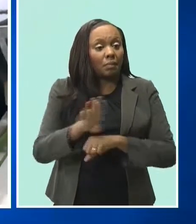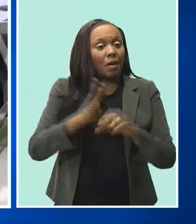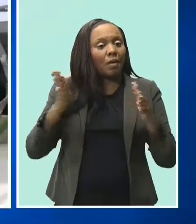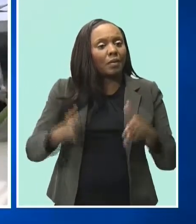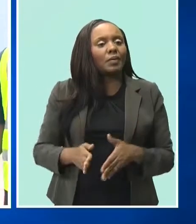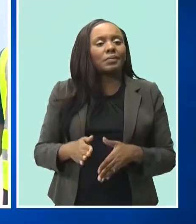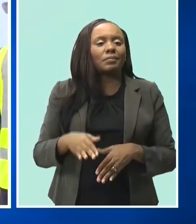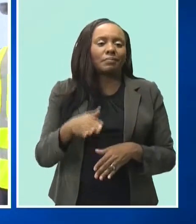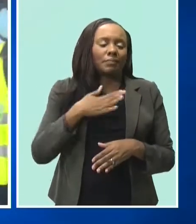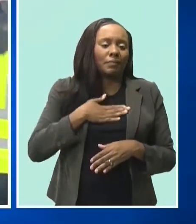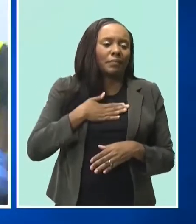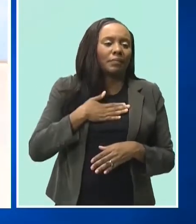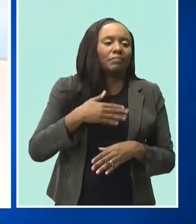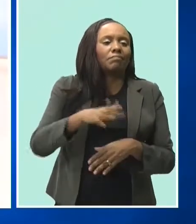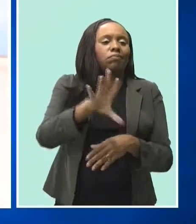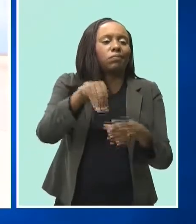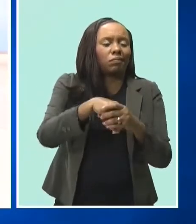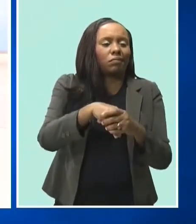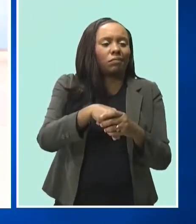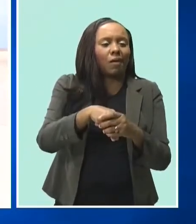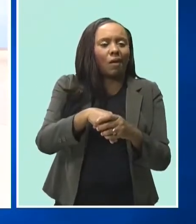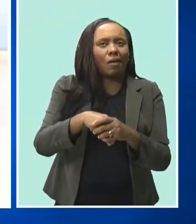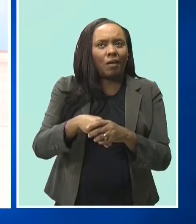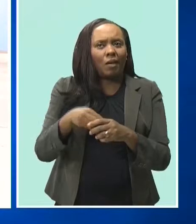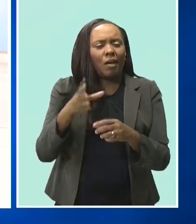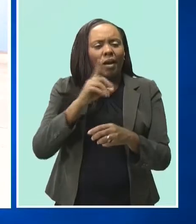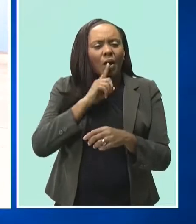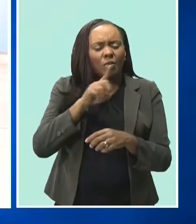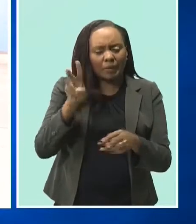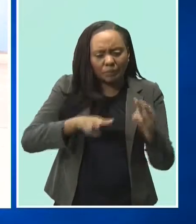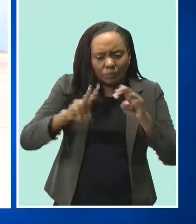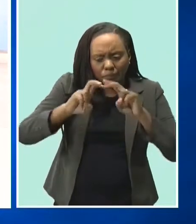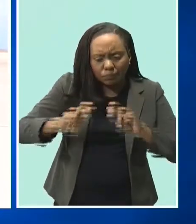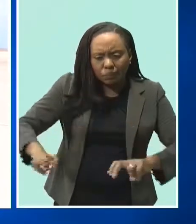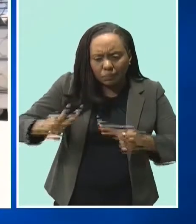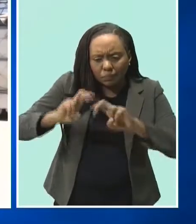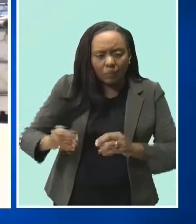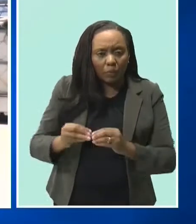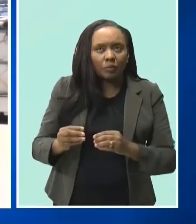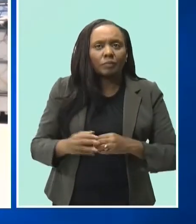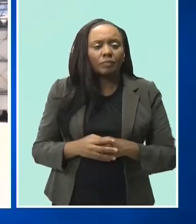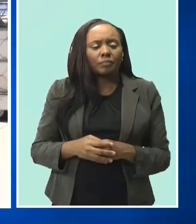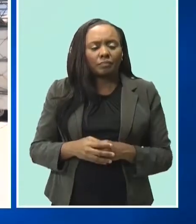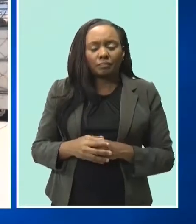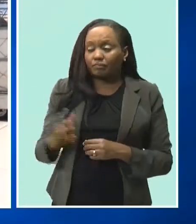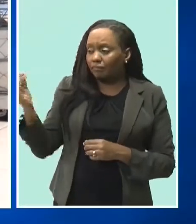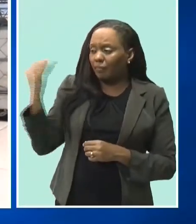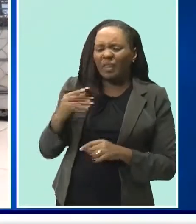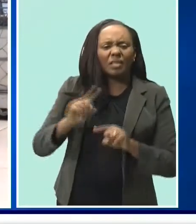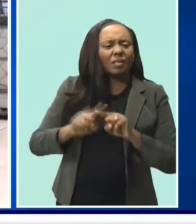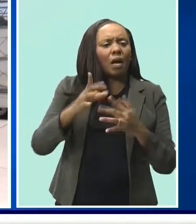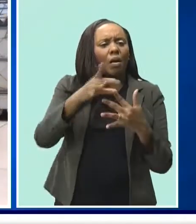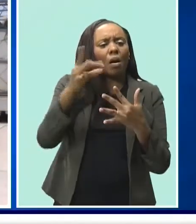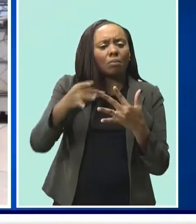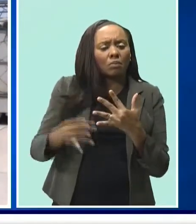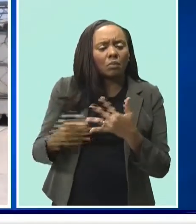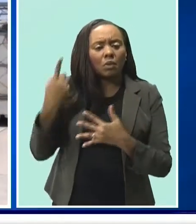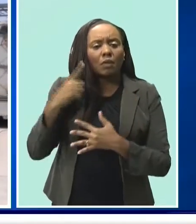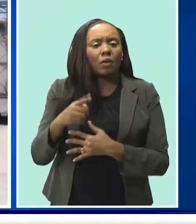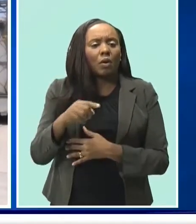past 2 weeks after 7 staff members tested positive for COVID-19. All 7 remain on sick leave, but 6 have